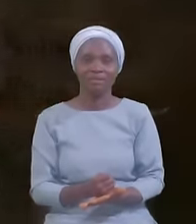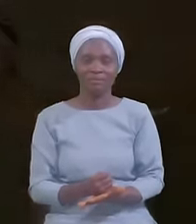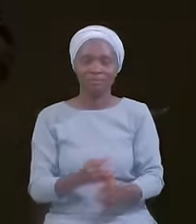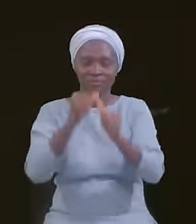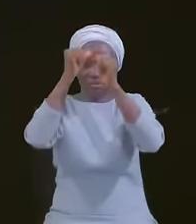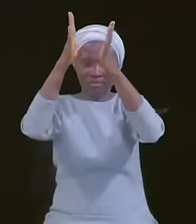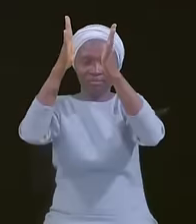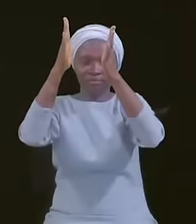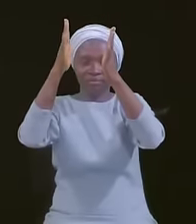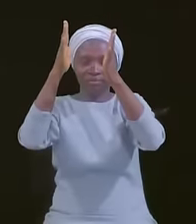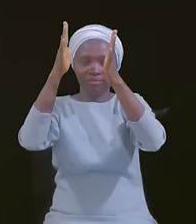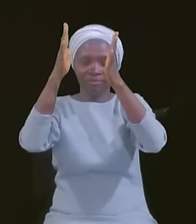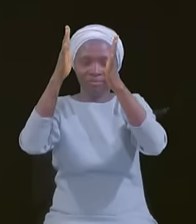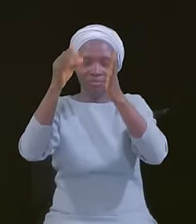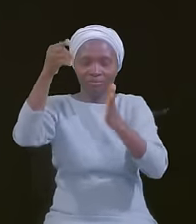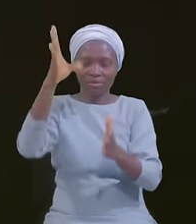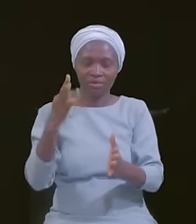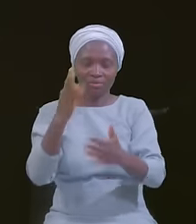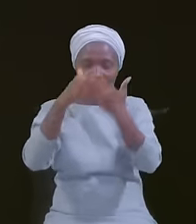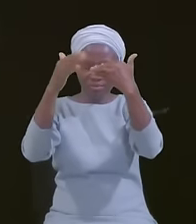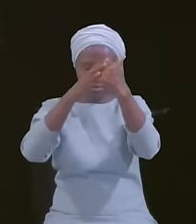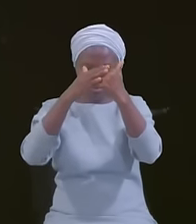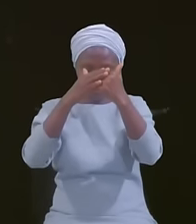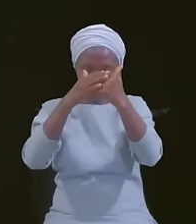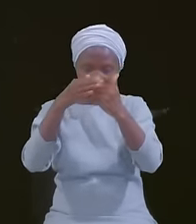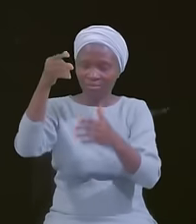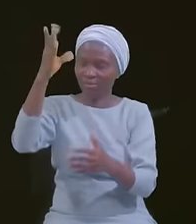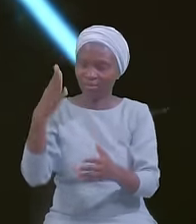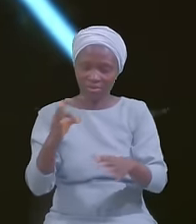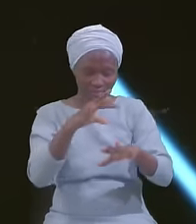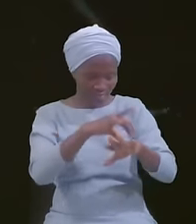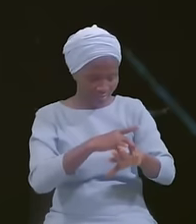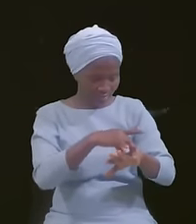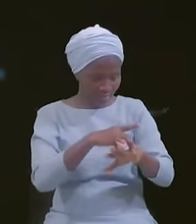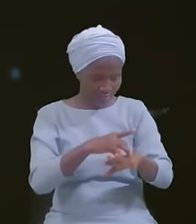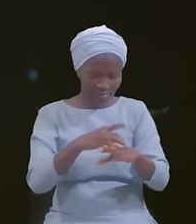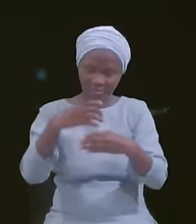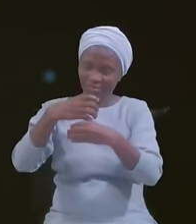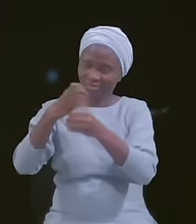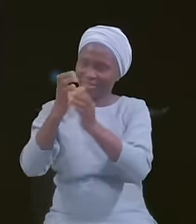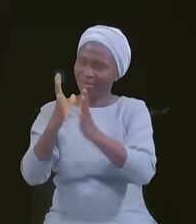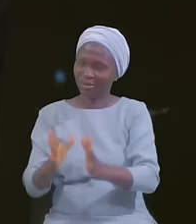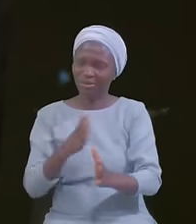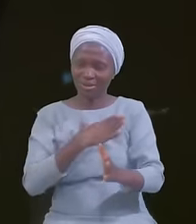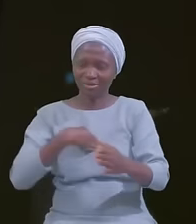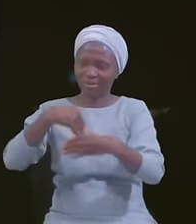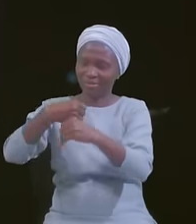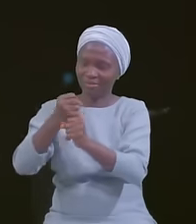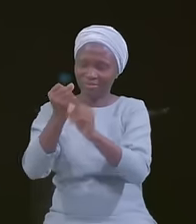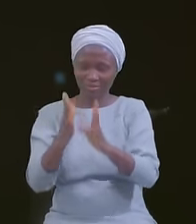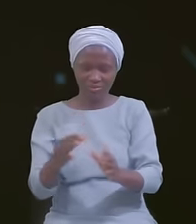Father, God of heaven, God of earth, creator and maker